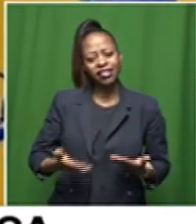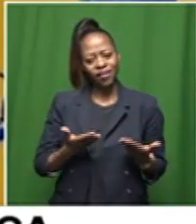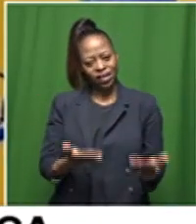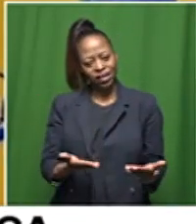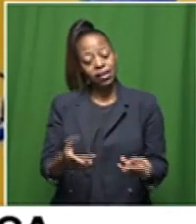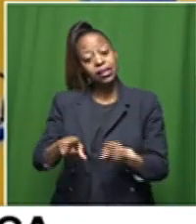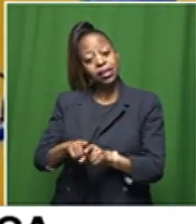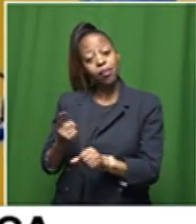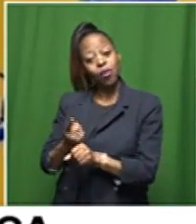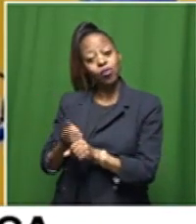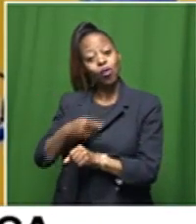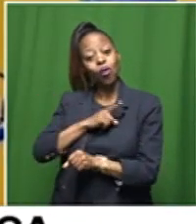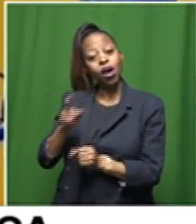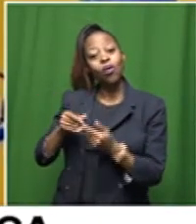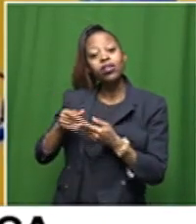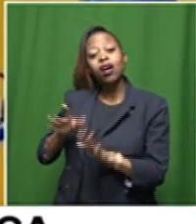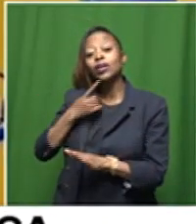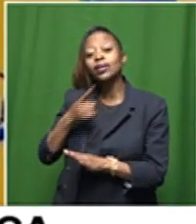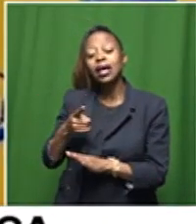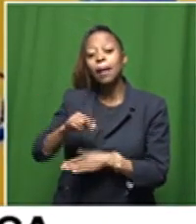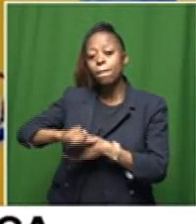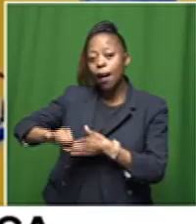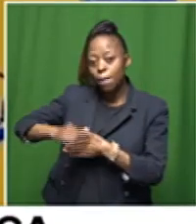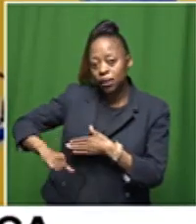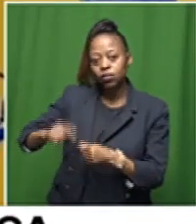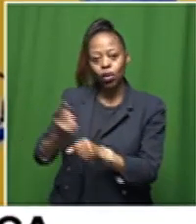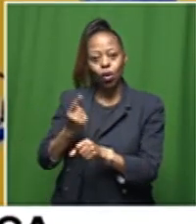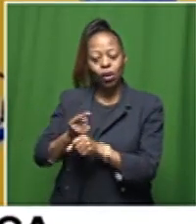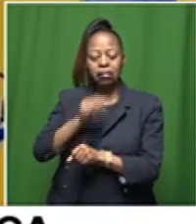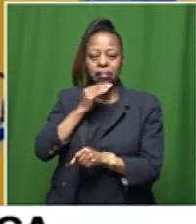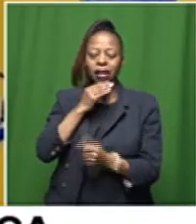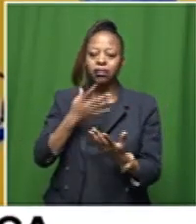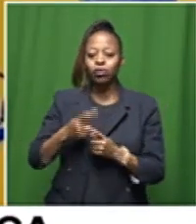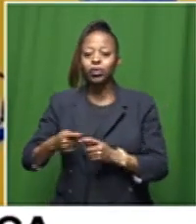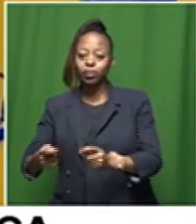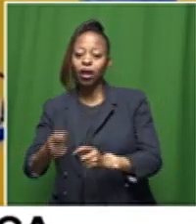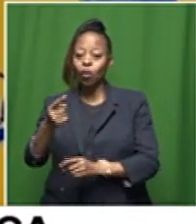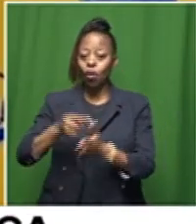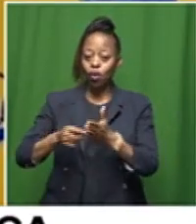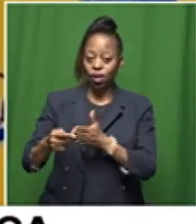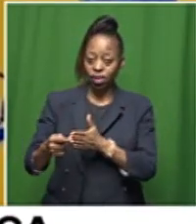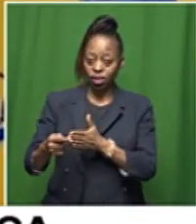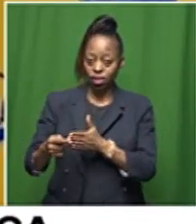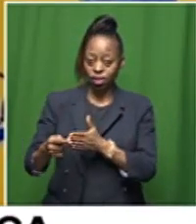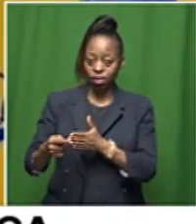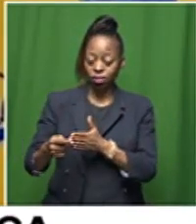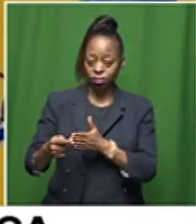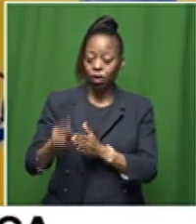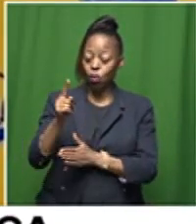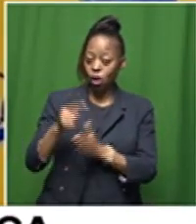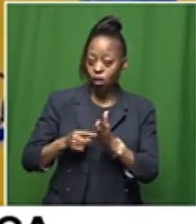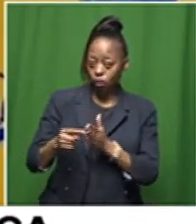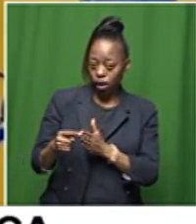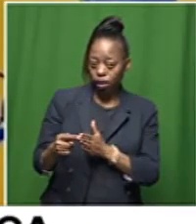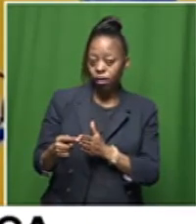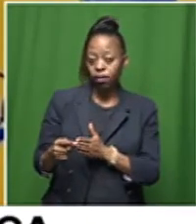then started to say, on a monthly basis, we're gonna spend a week. In a week, we are going